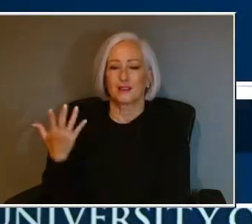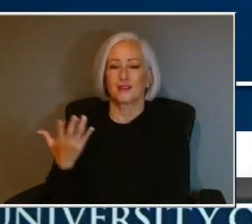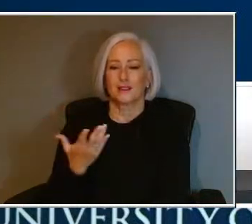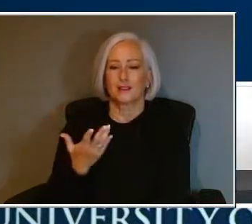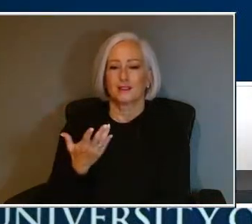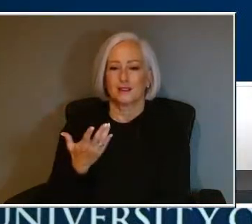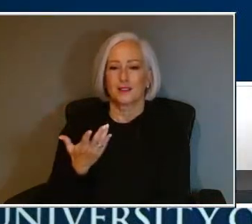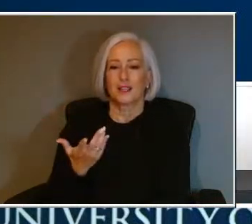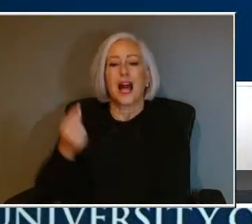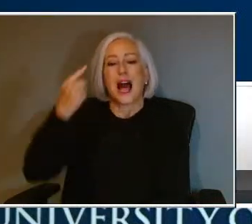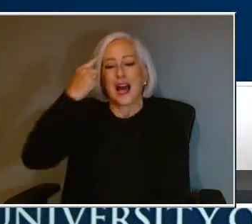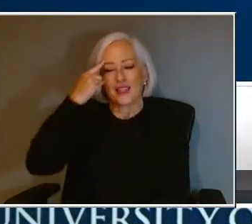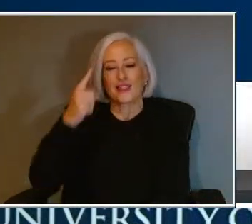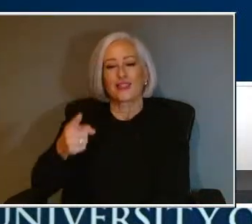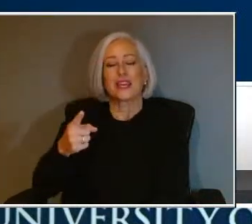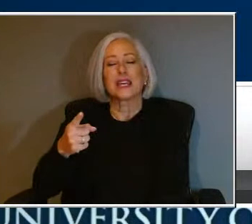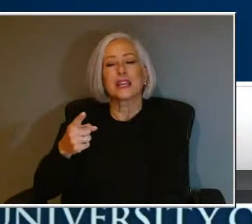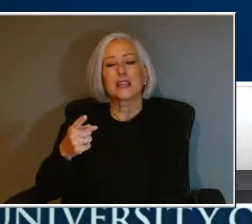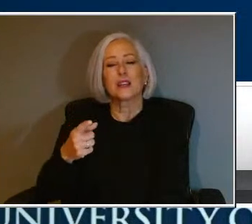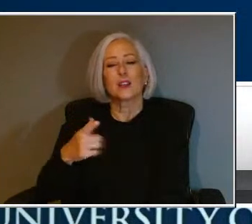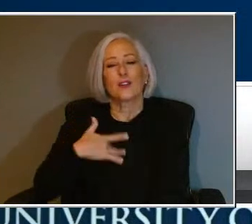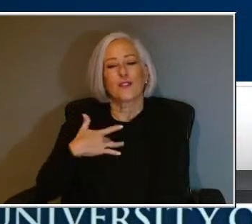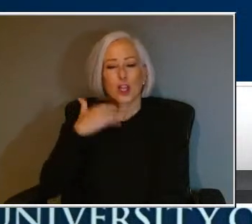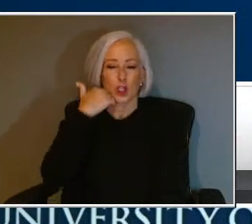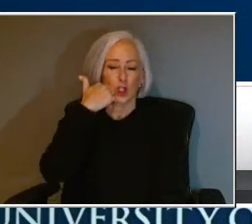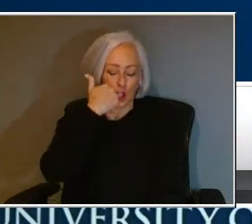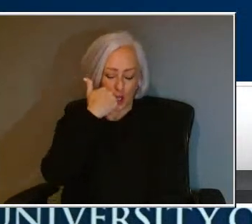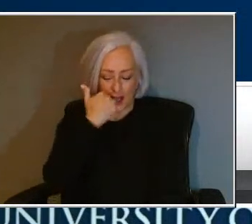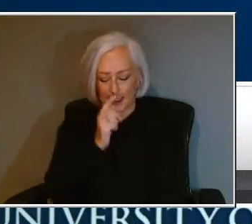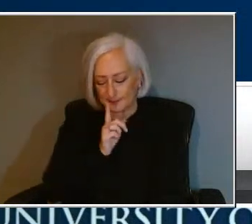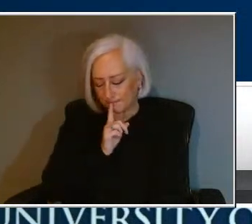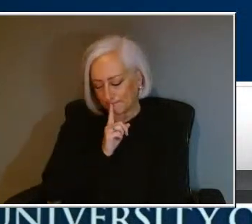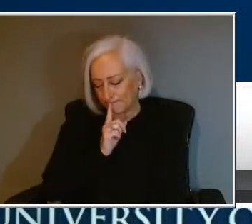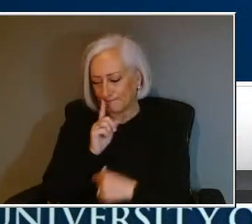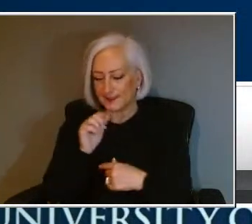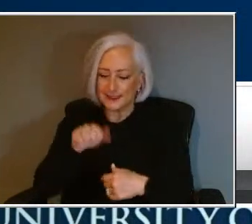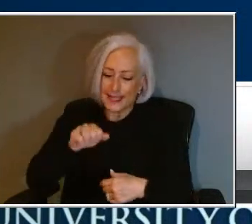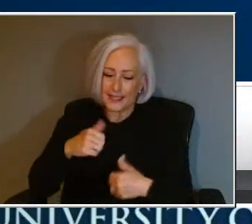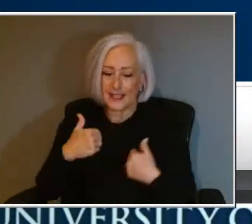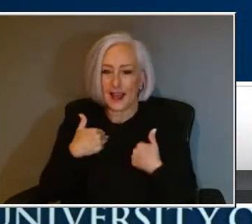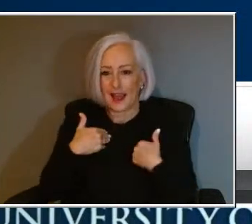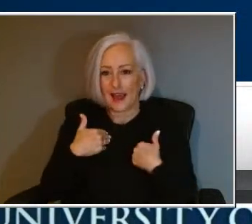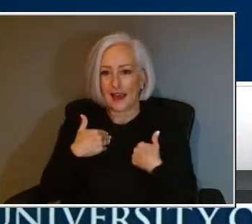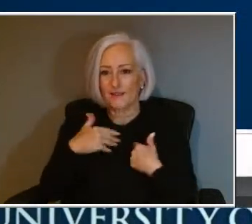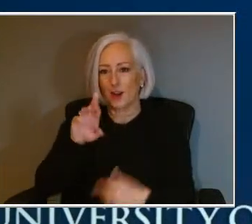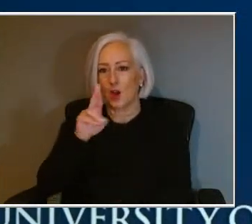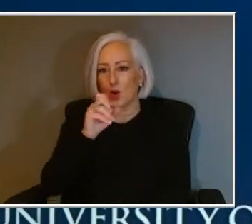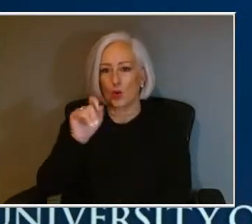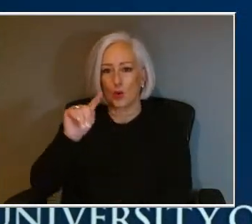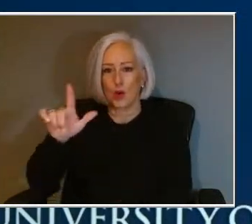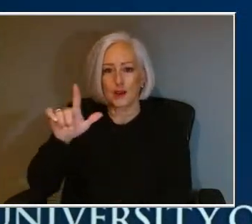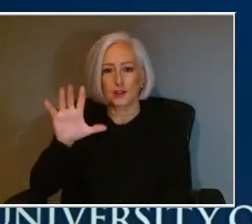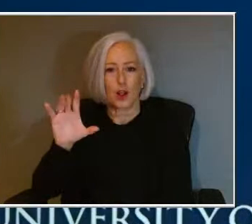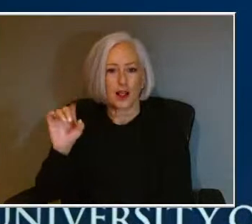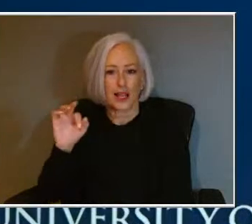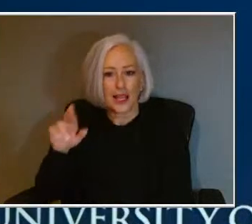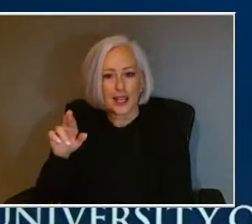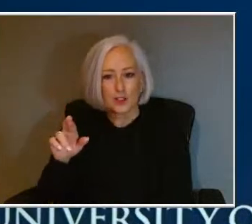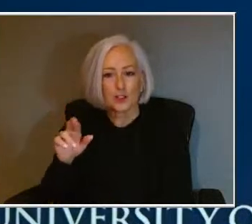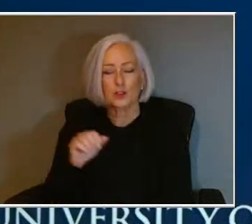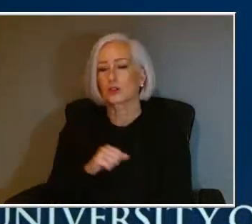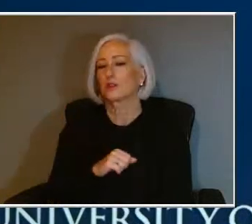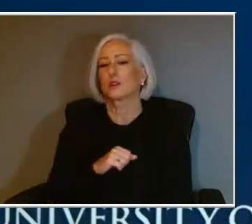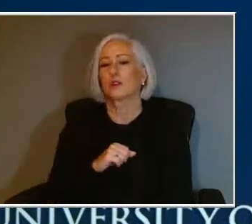I think you feel shy about telling that, yes, I have a rectal cancer or where the tumor